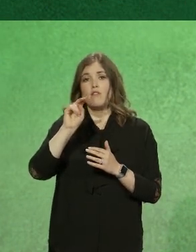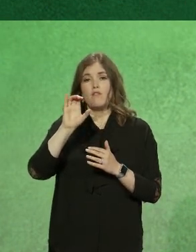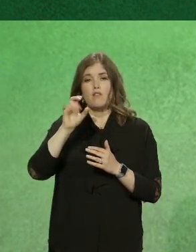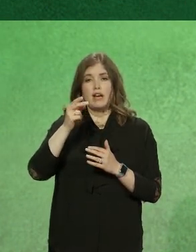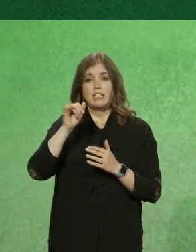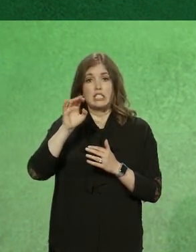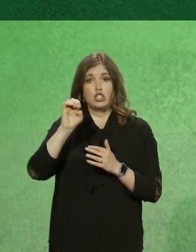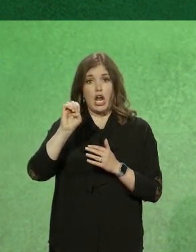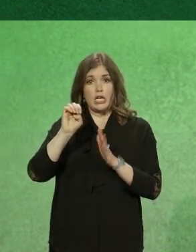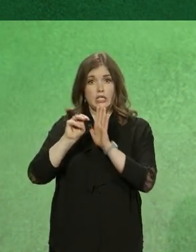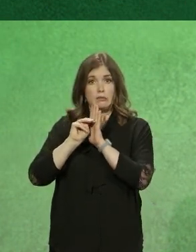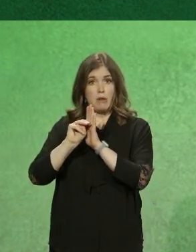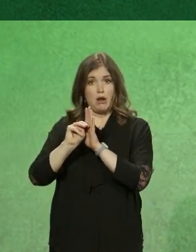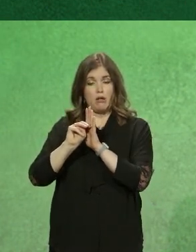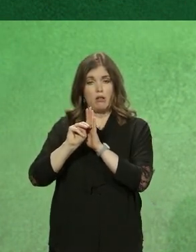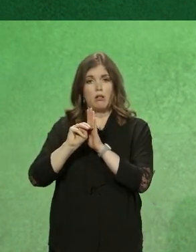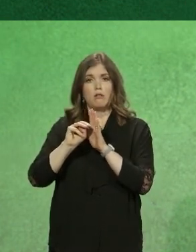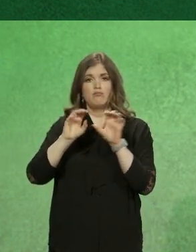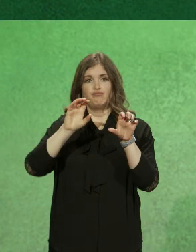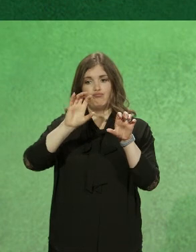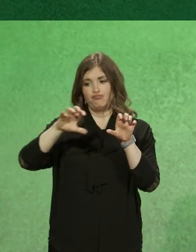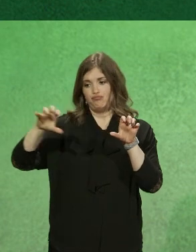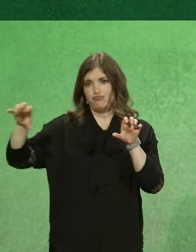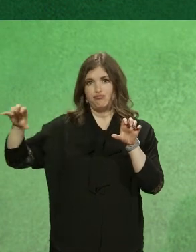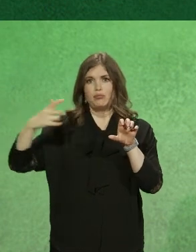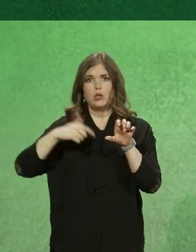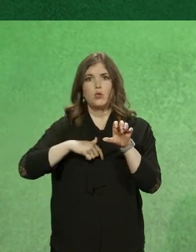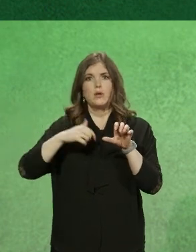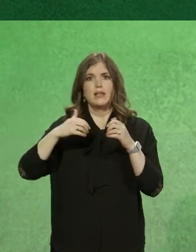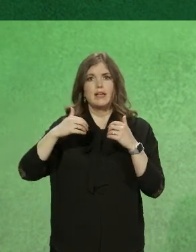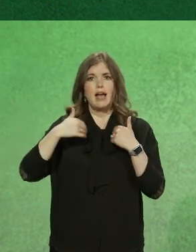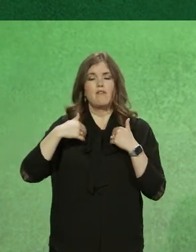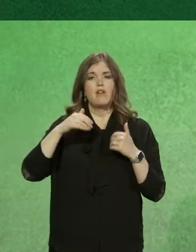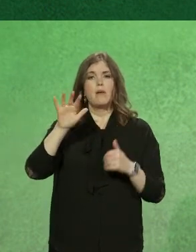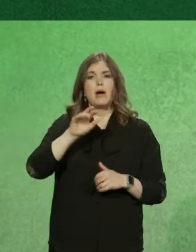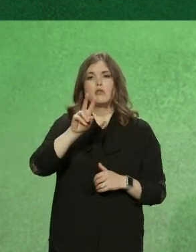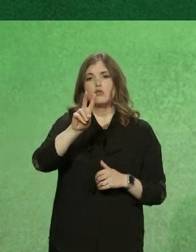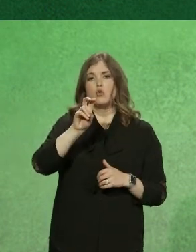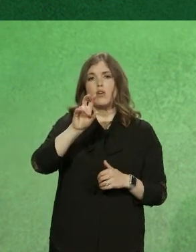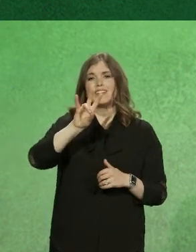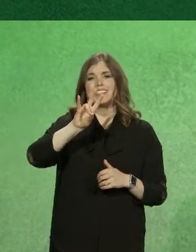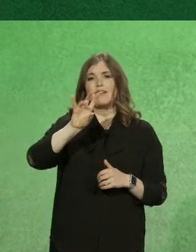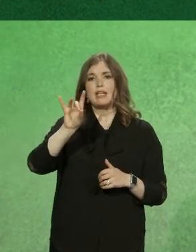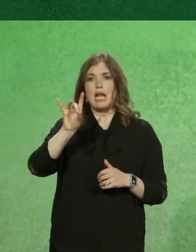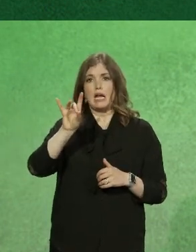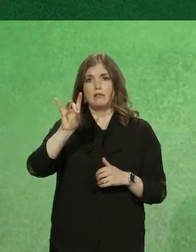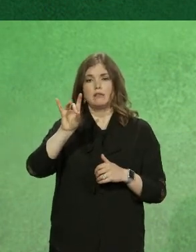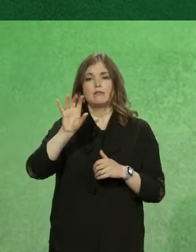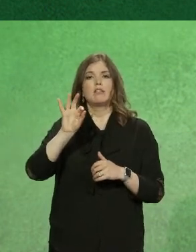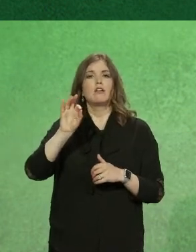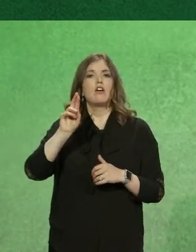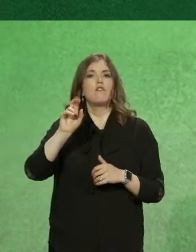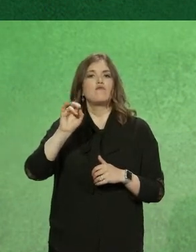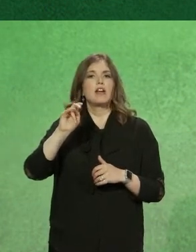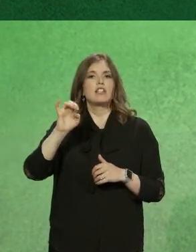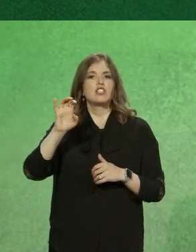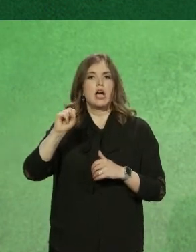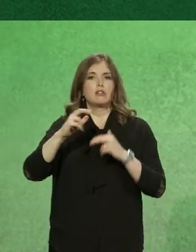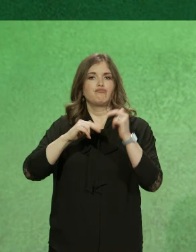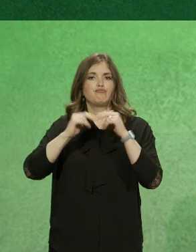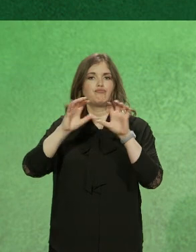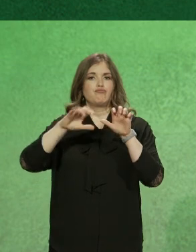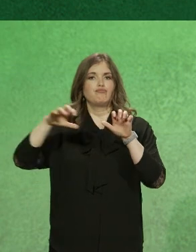franchising model. We just need about 278 franchises from the start.